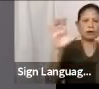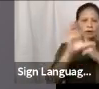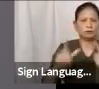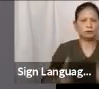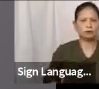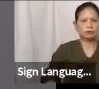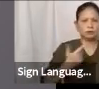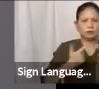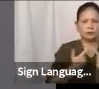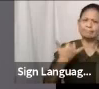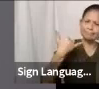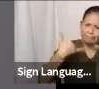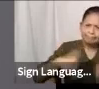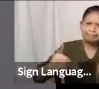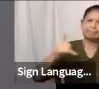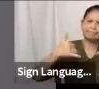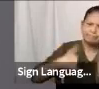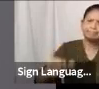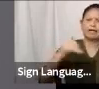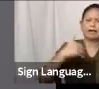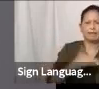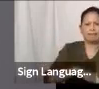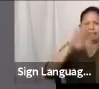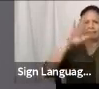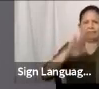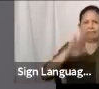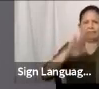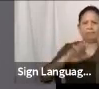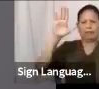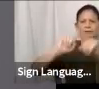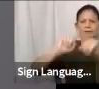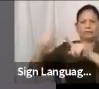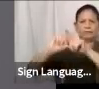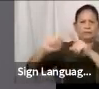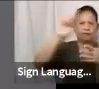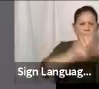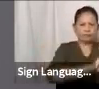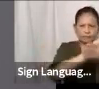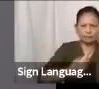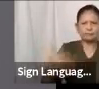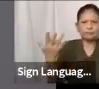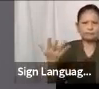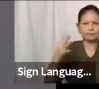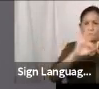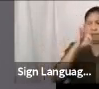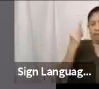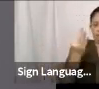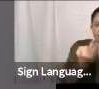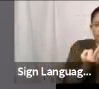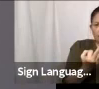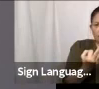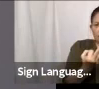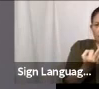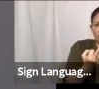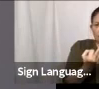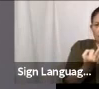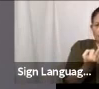And still they are facing discrimination at familial, social, and legal.